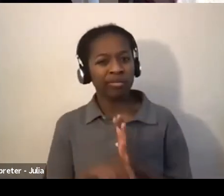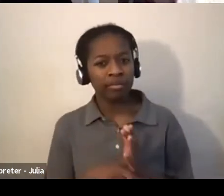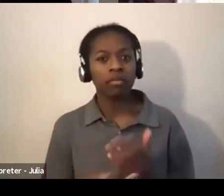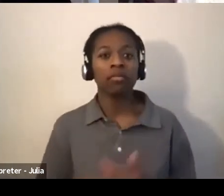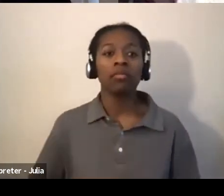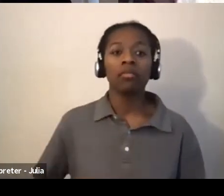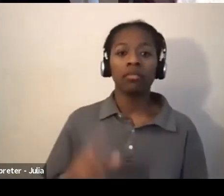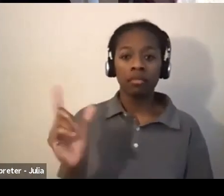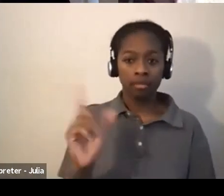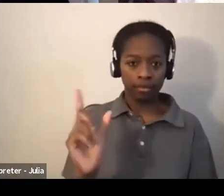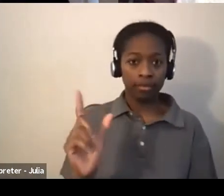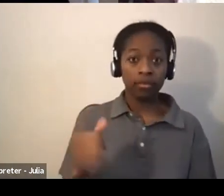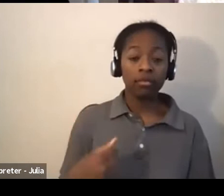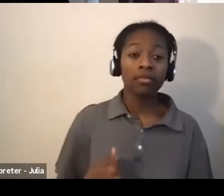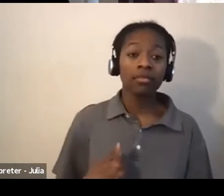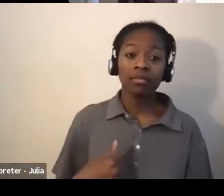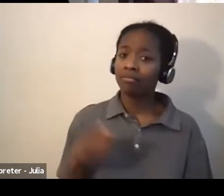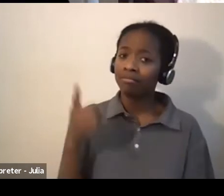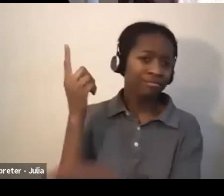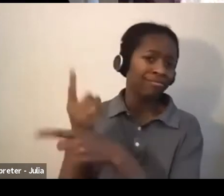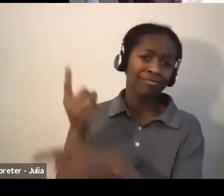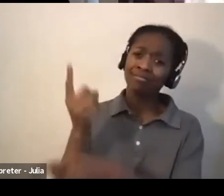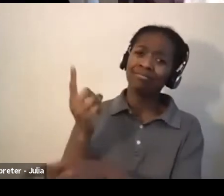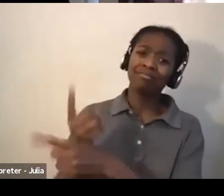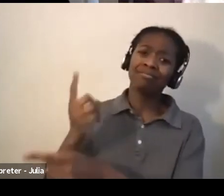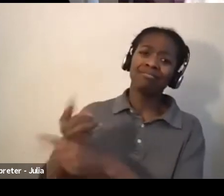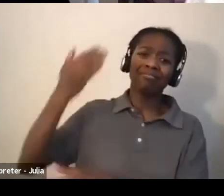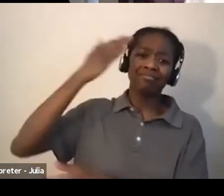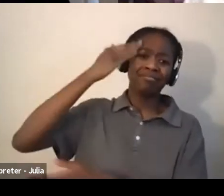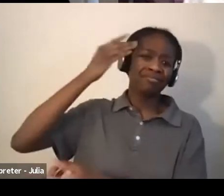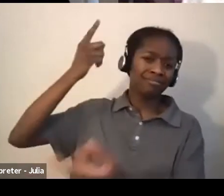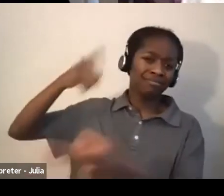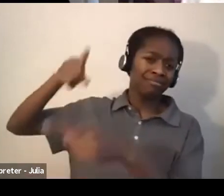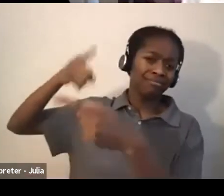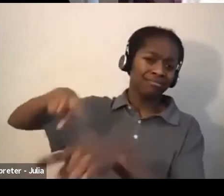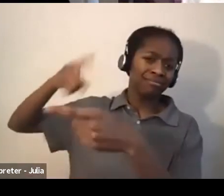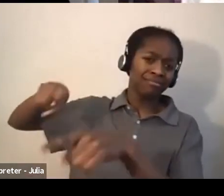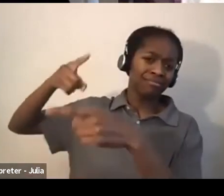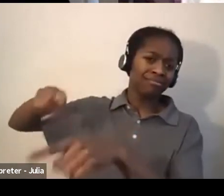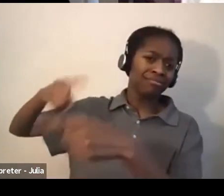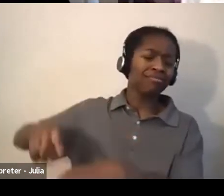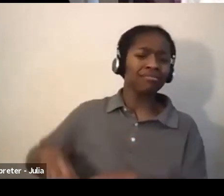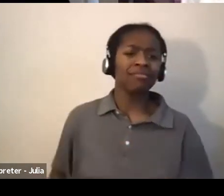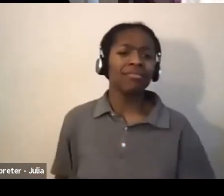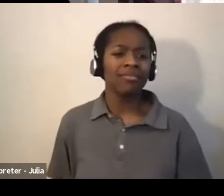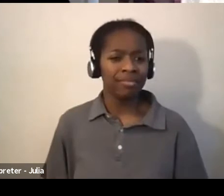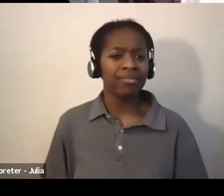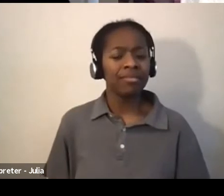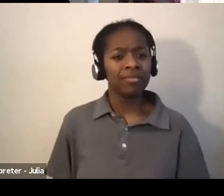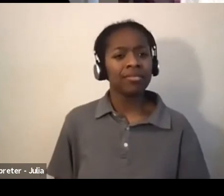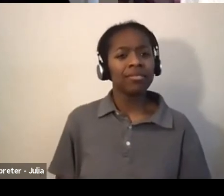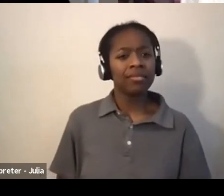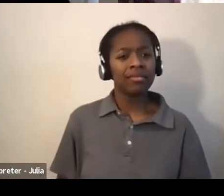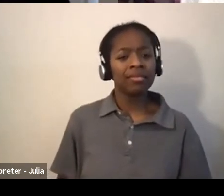Yeah, I mean, you're preaching to the choir on this one. I think this, the idea